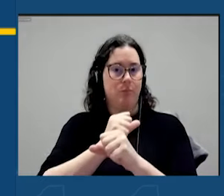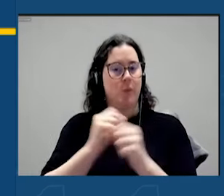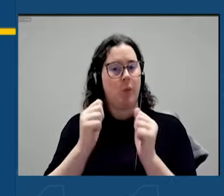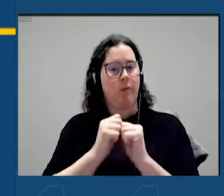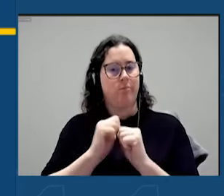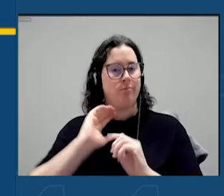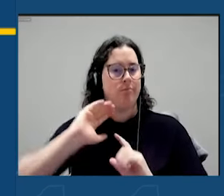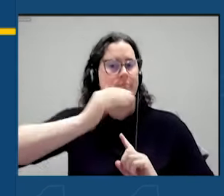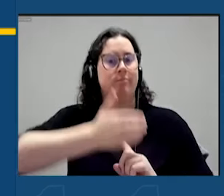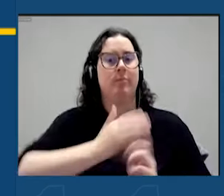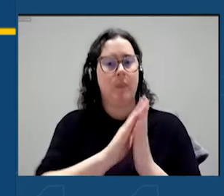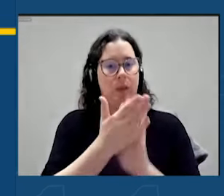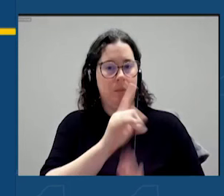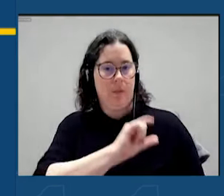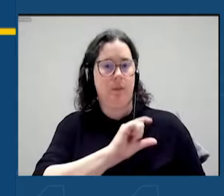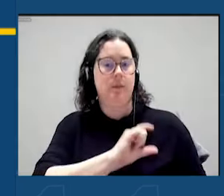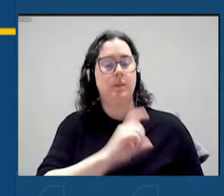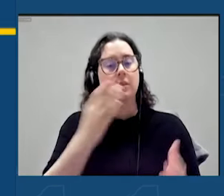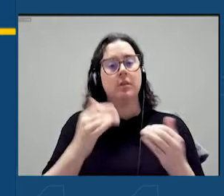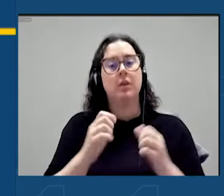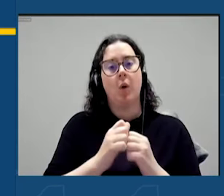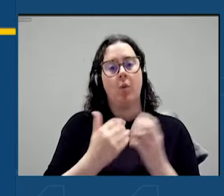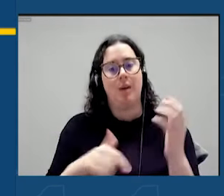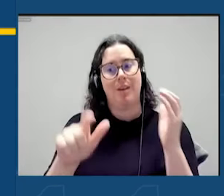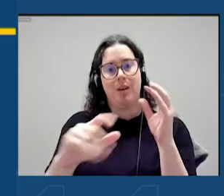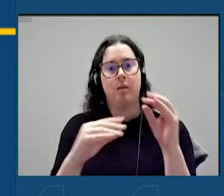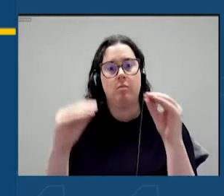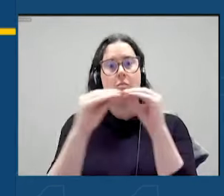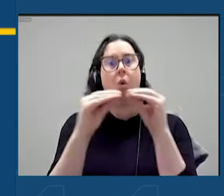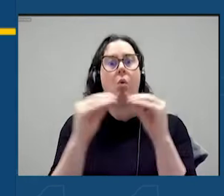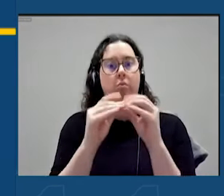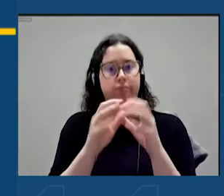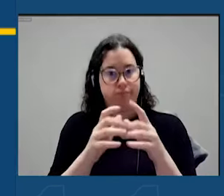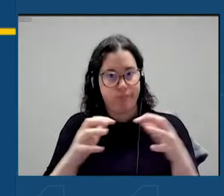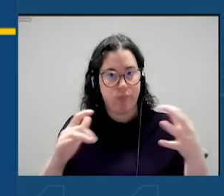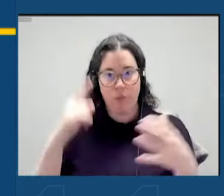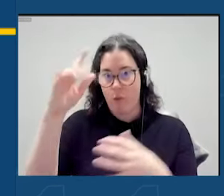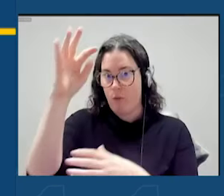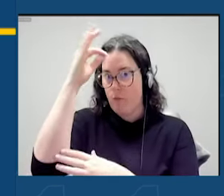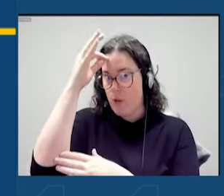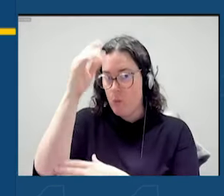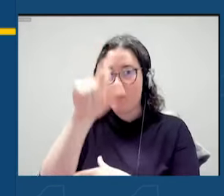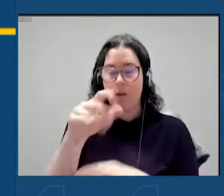also expanding our federal task forces and not stopping there.